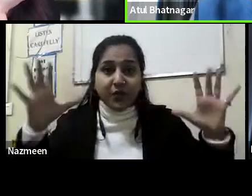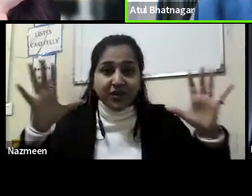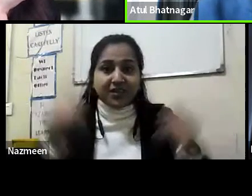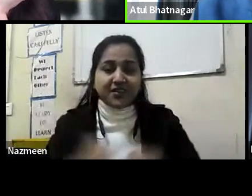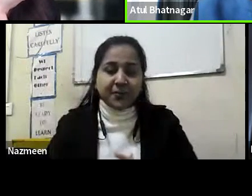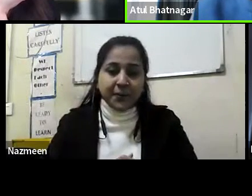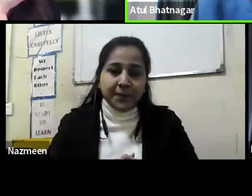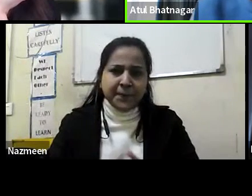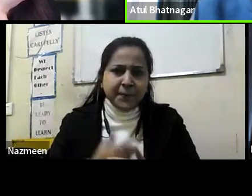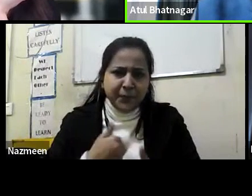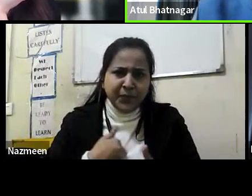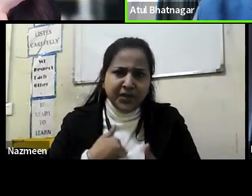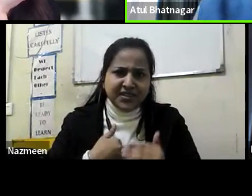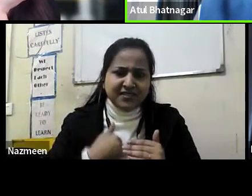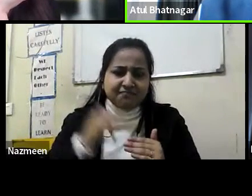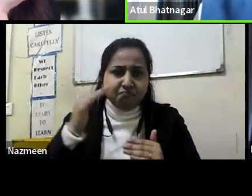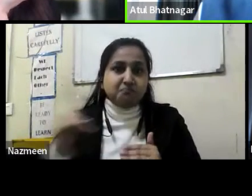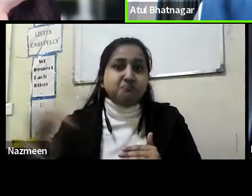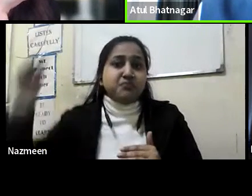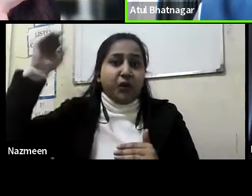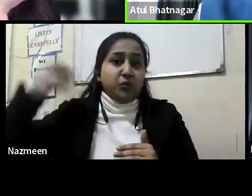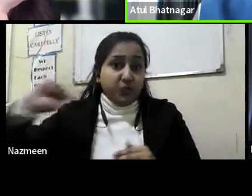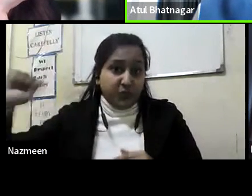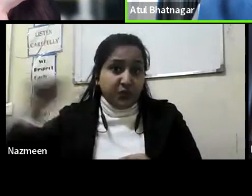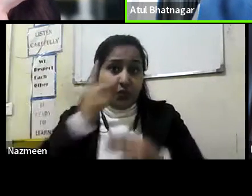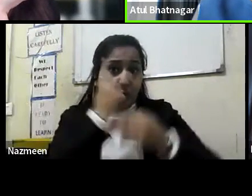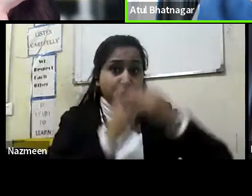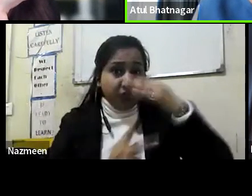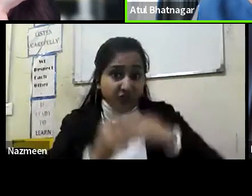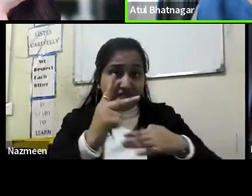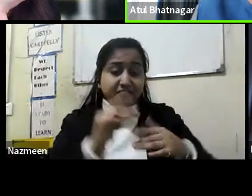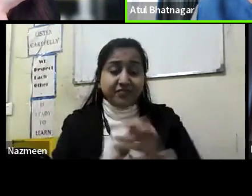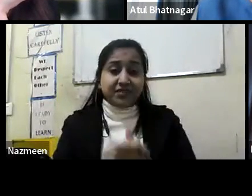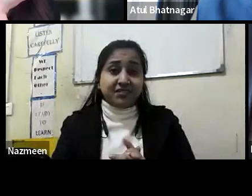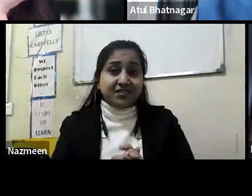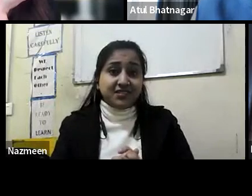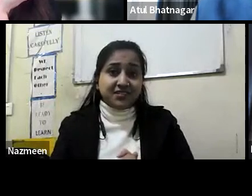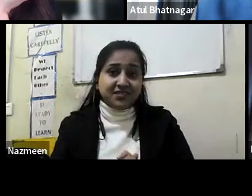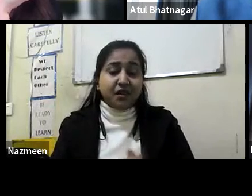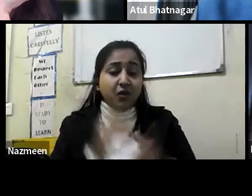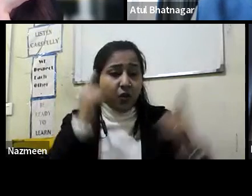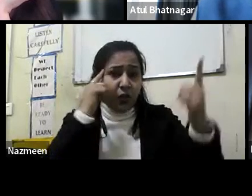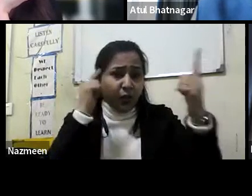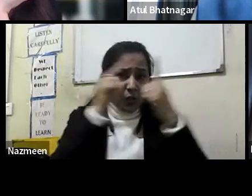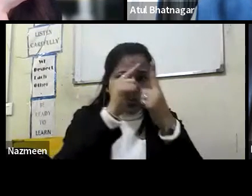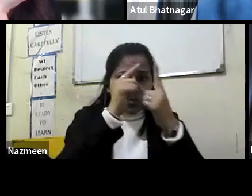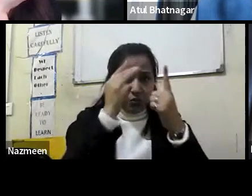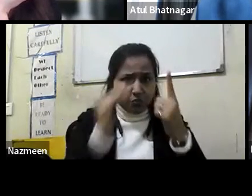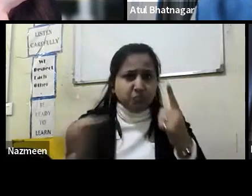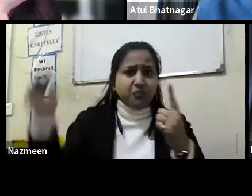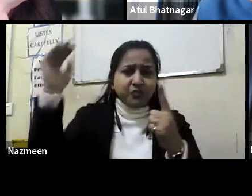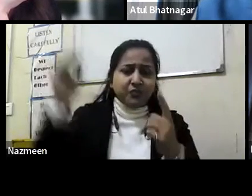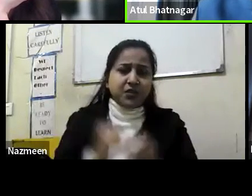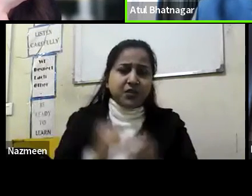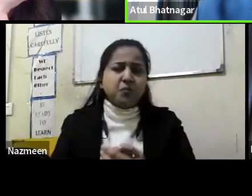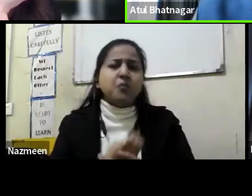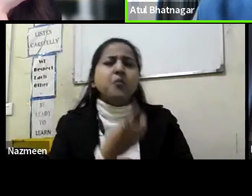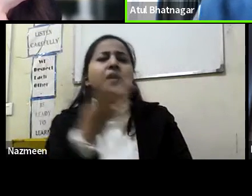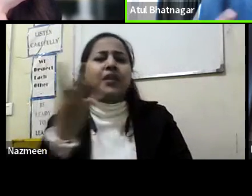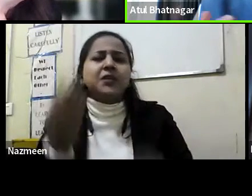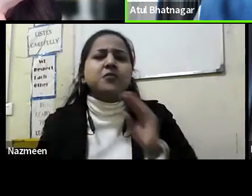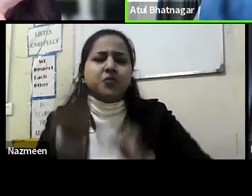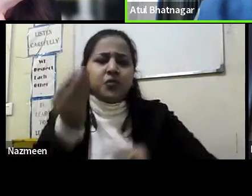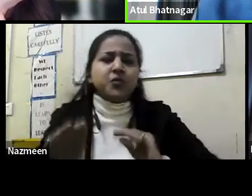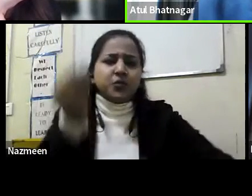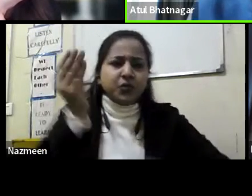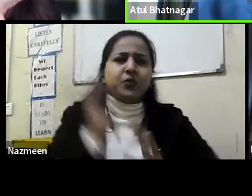mine when he sets out his goals for the organization. And many more CEOs.